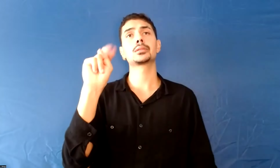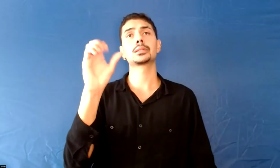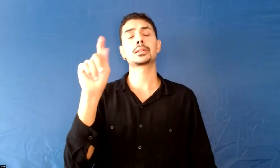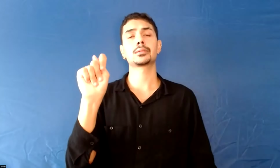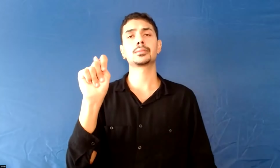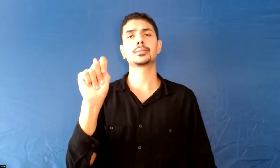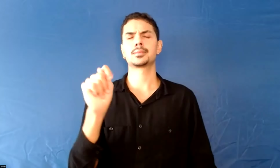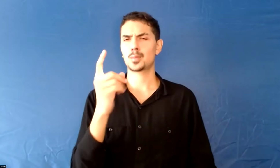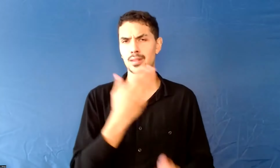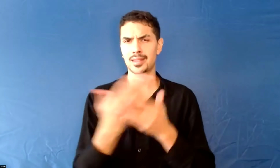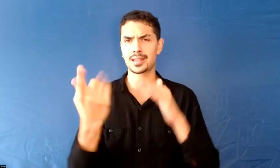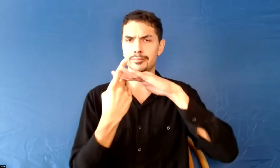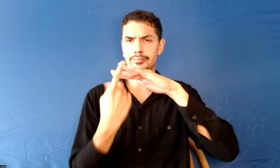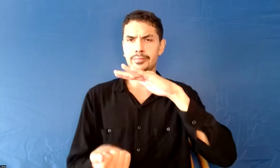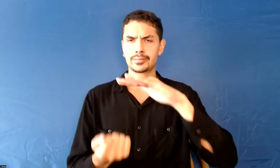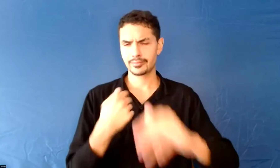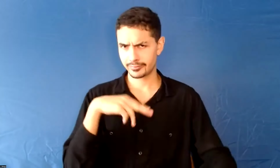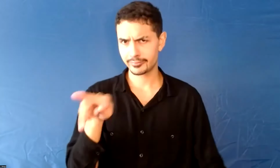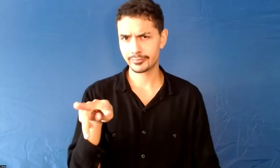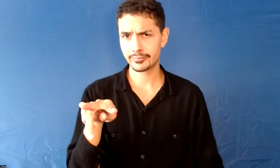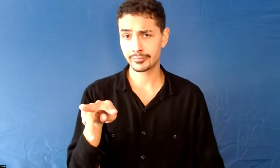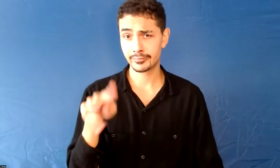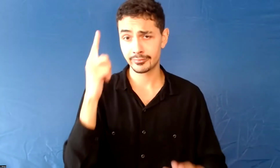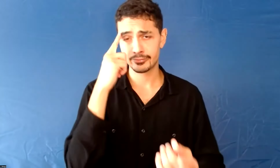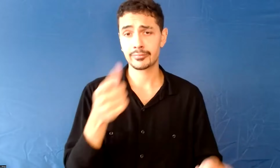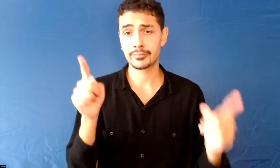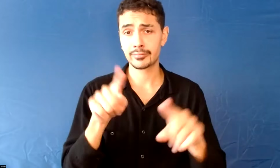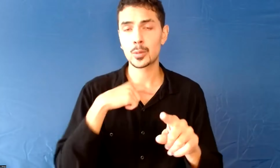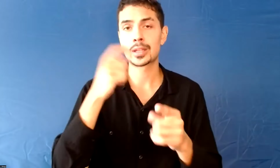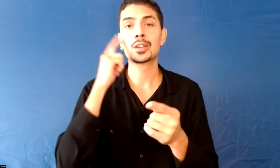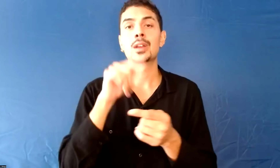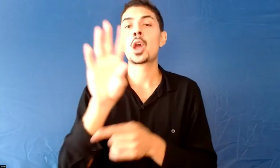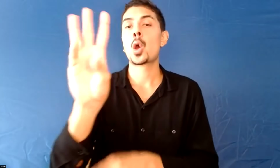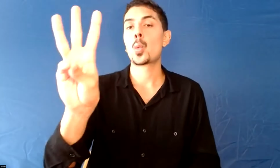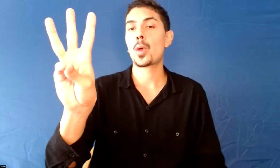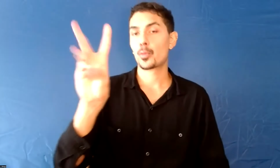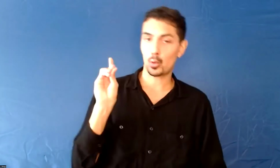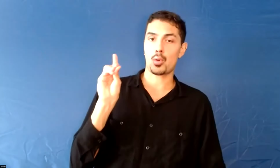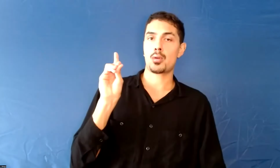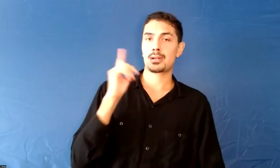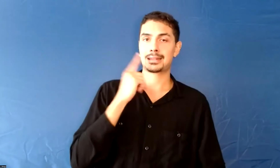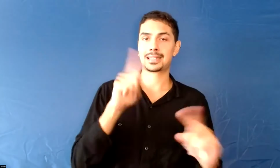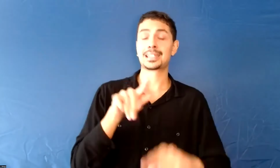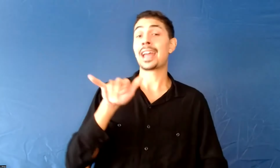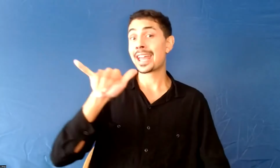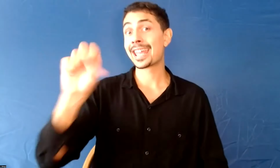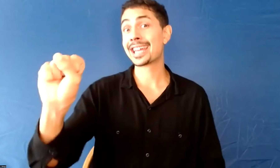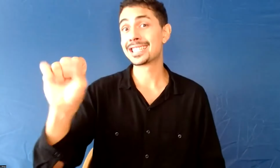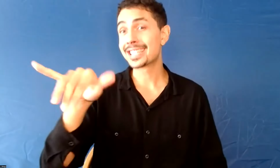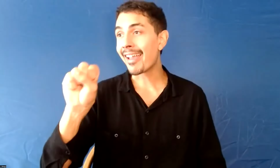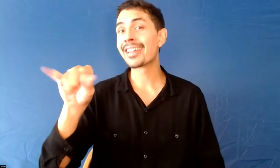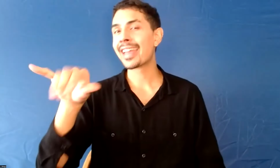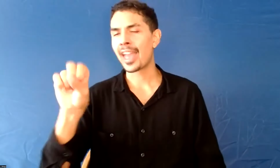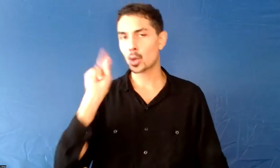talk about consent, we need to talk about withdrawing consent. That you can say yes and then say no. But what does